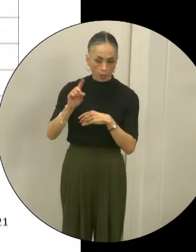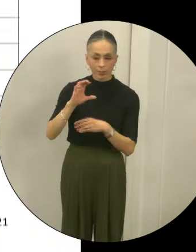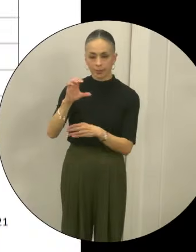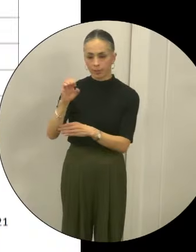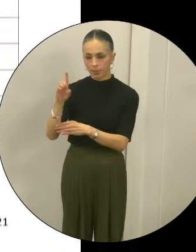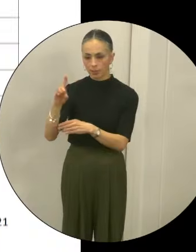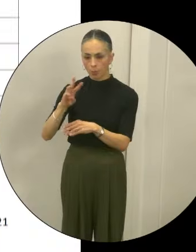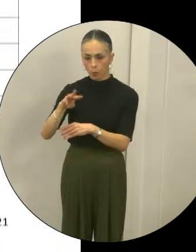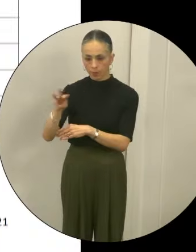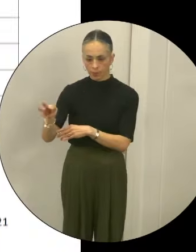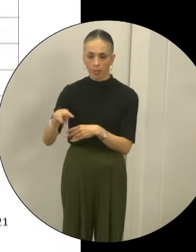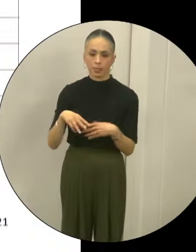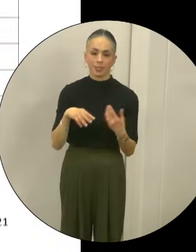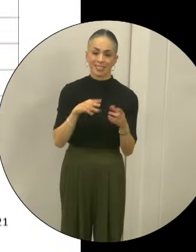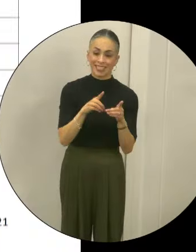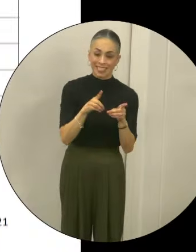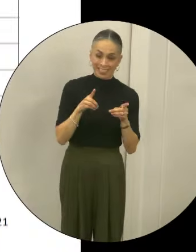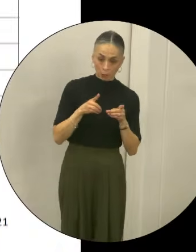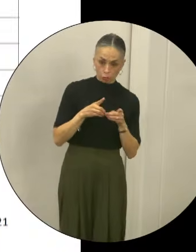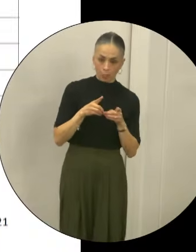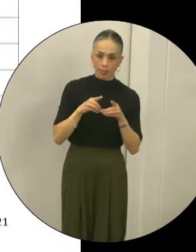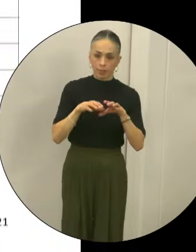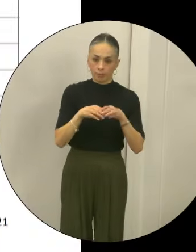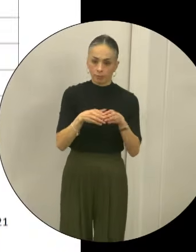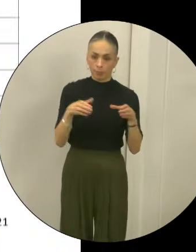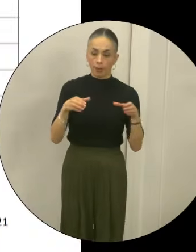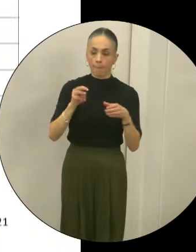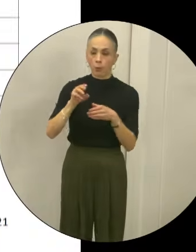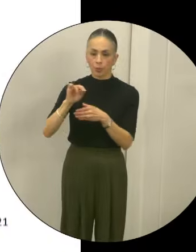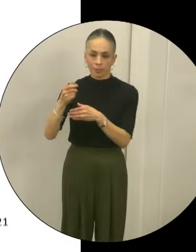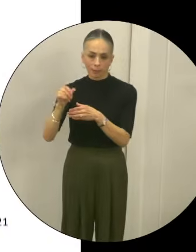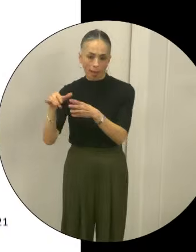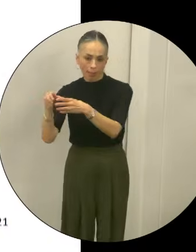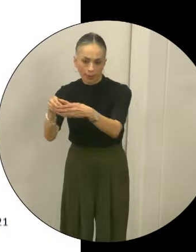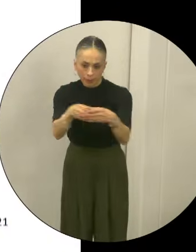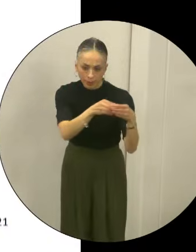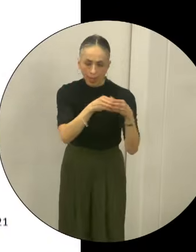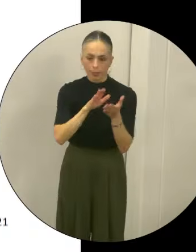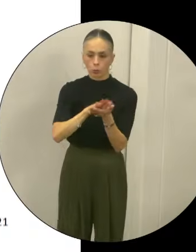district, municipality, region, and school-level results.